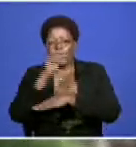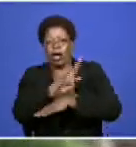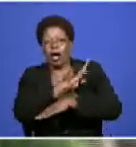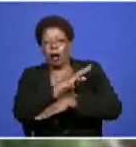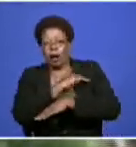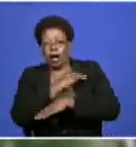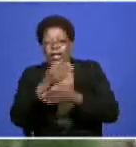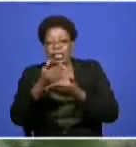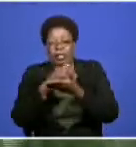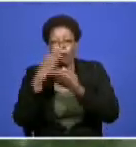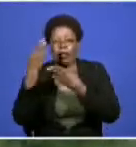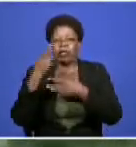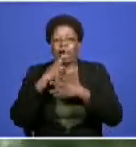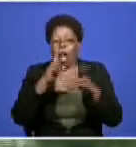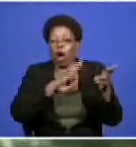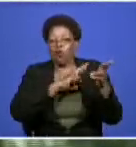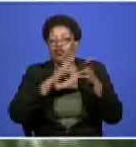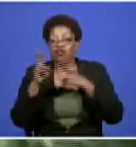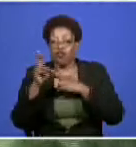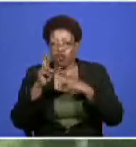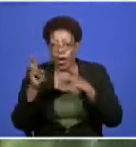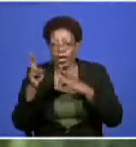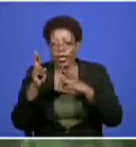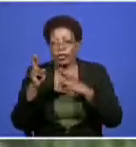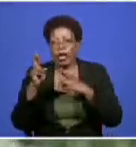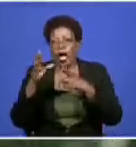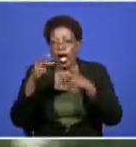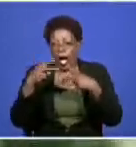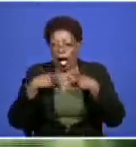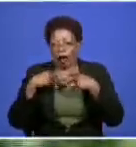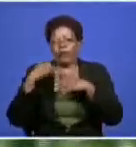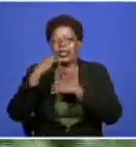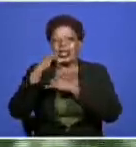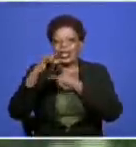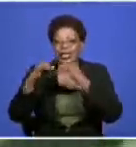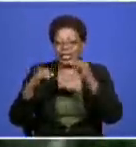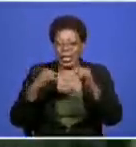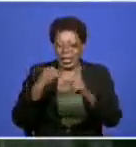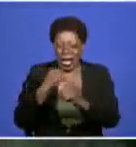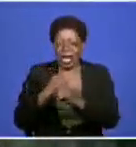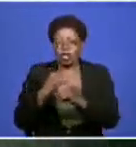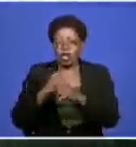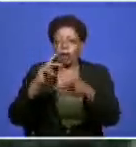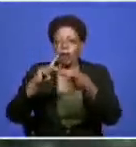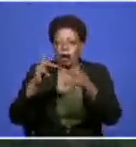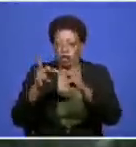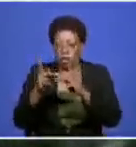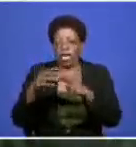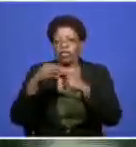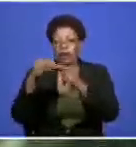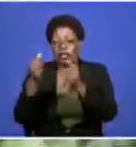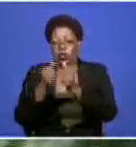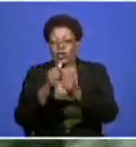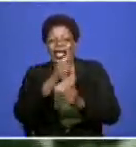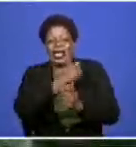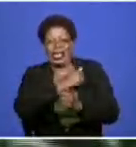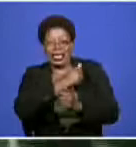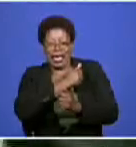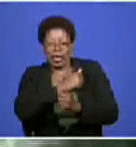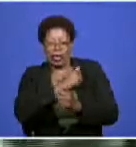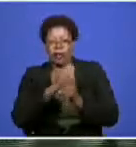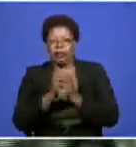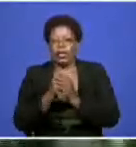some Bahamians have already forged international partnerships, particularly with Canada. McCartney stresses, though, that the